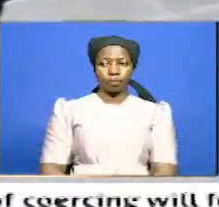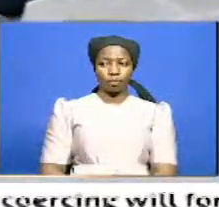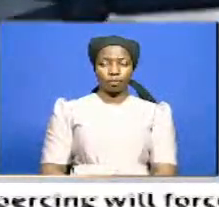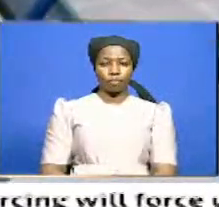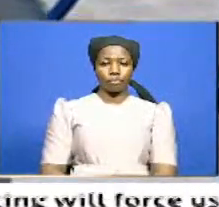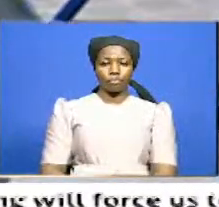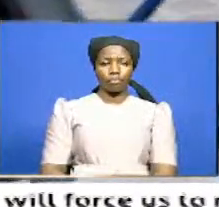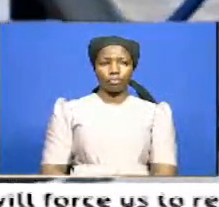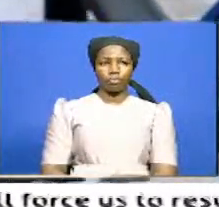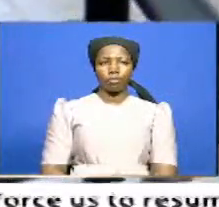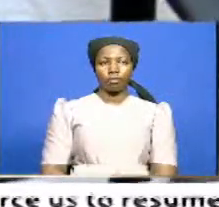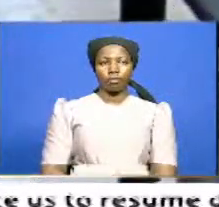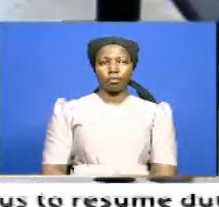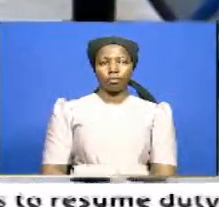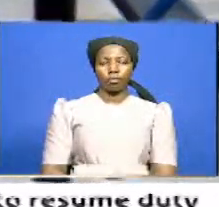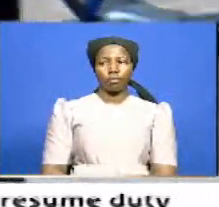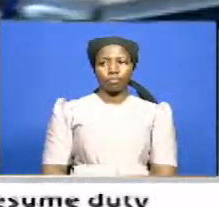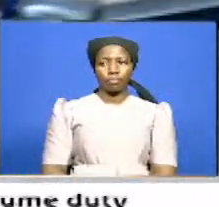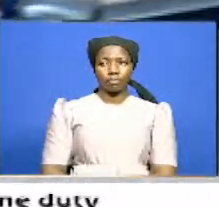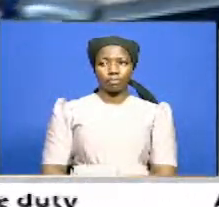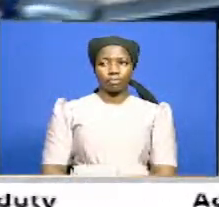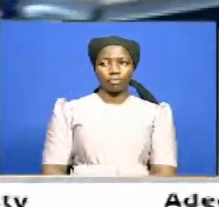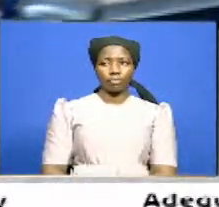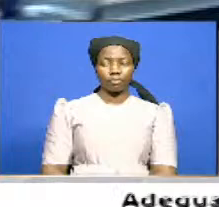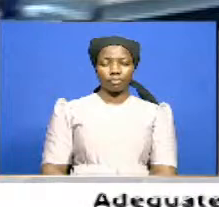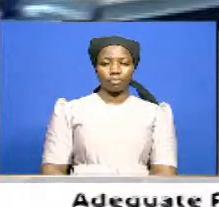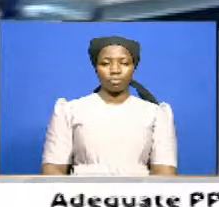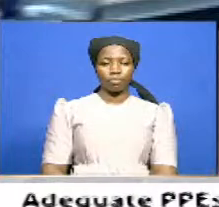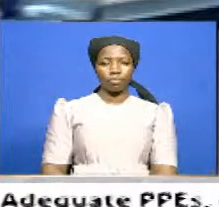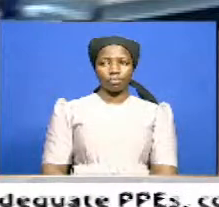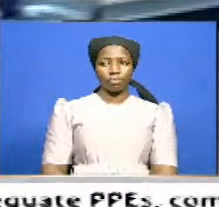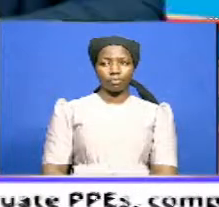Na wale wanaoleta stakabadhi hizo.